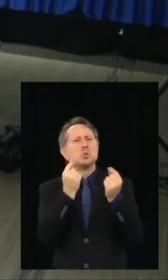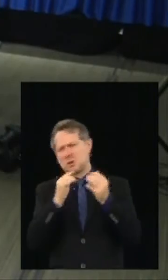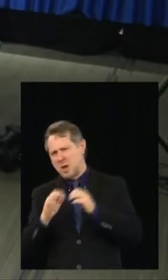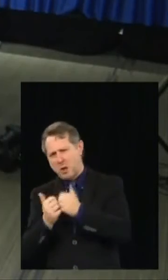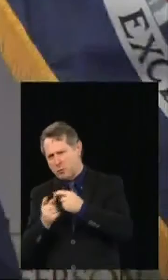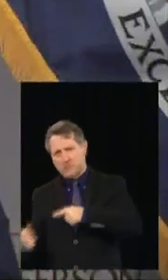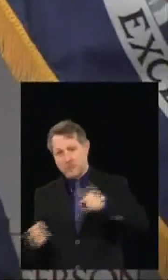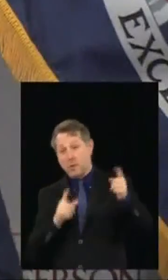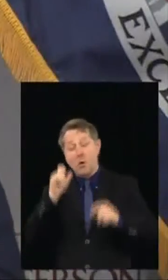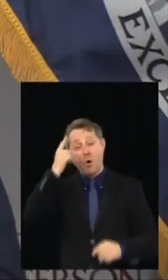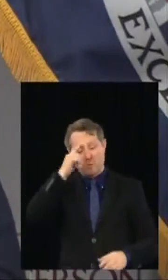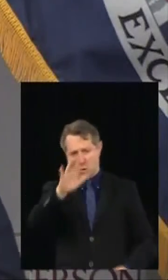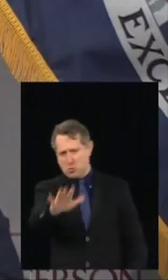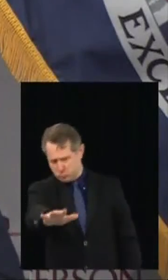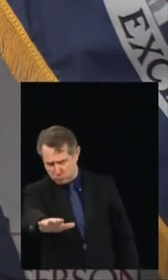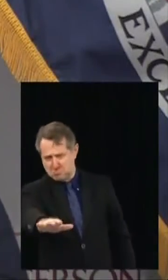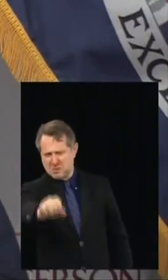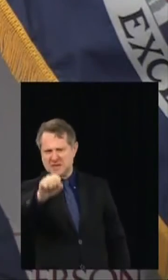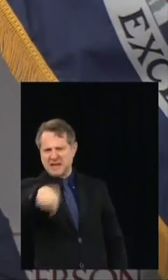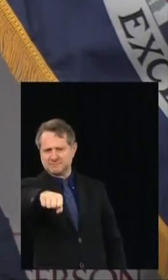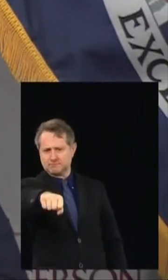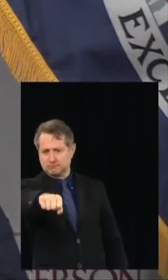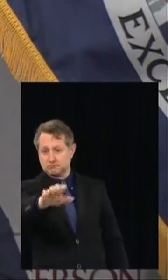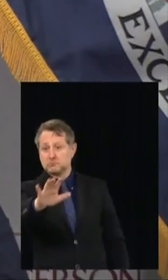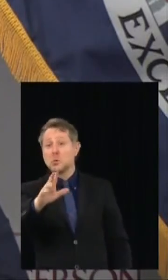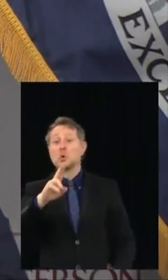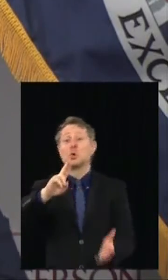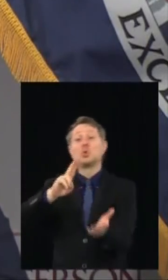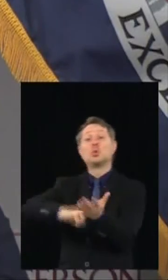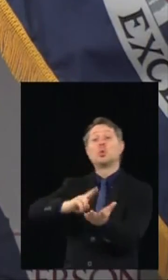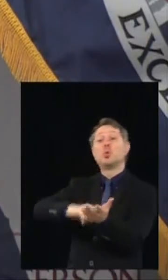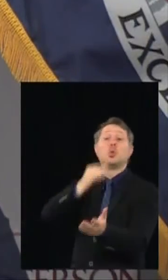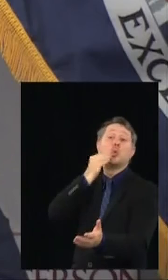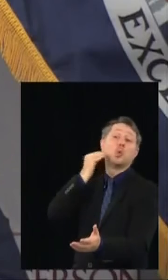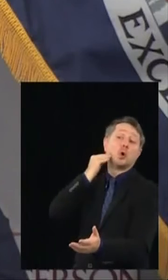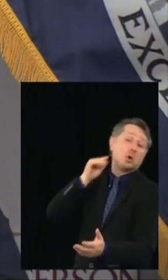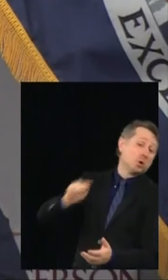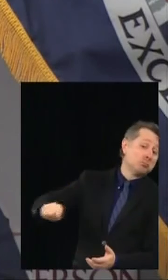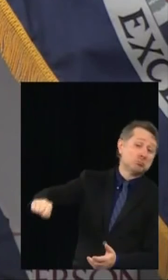Yes. Look, nursing homes